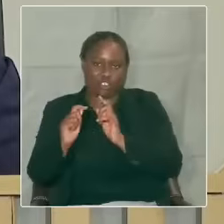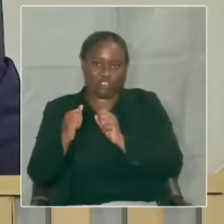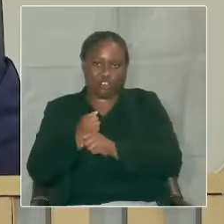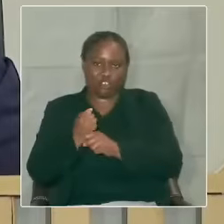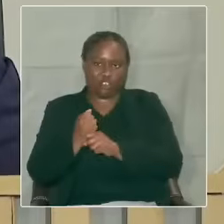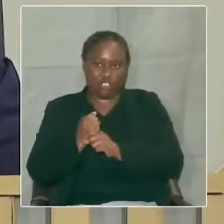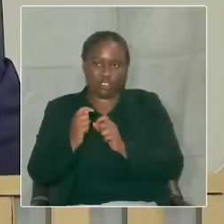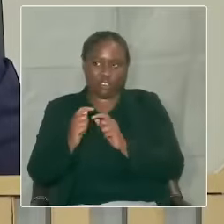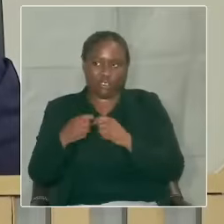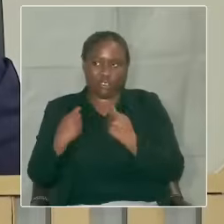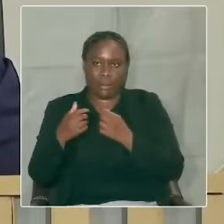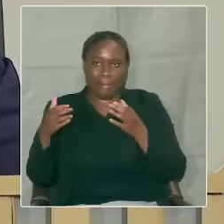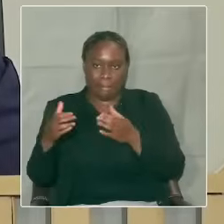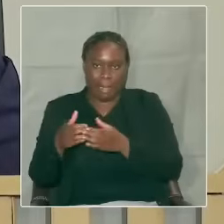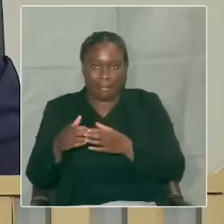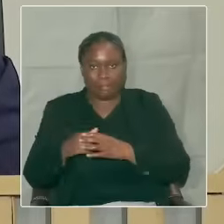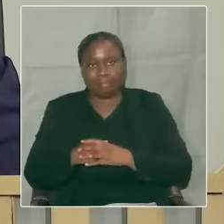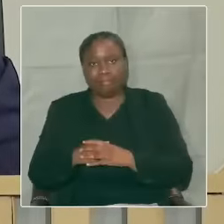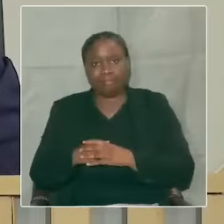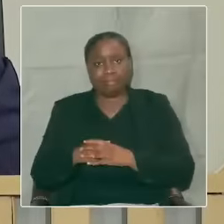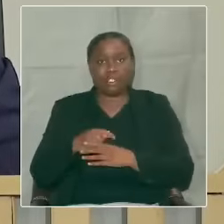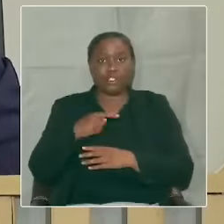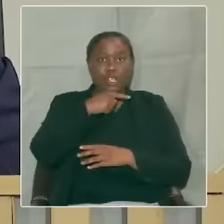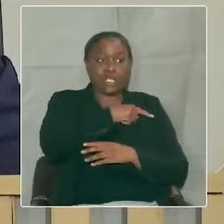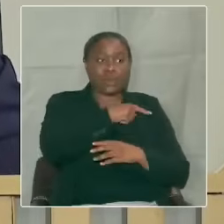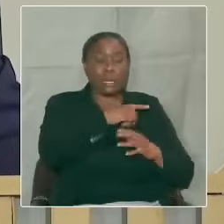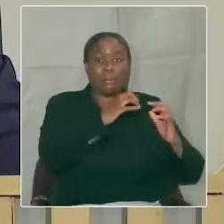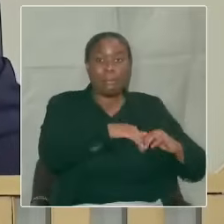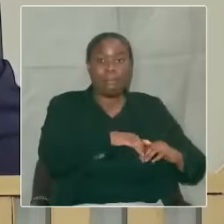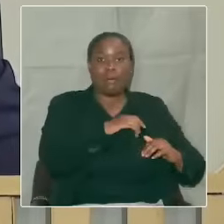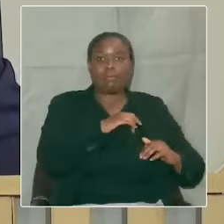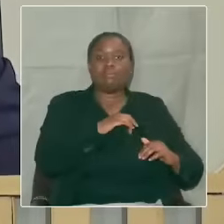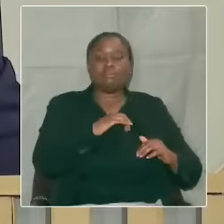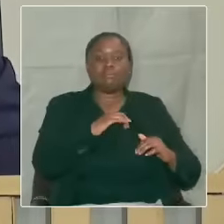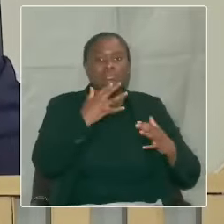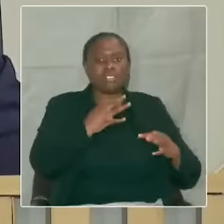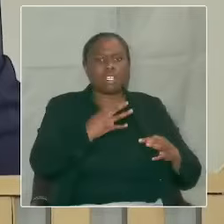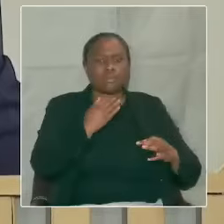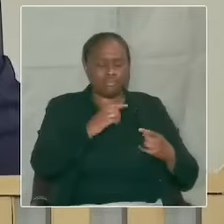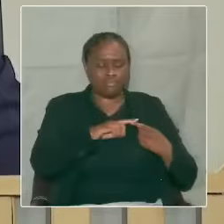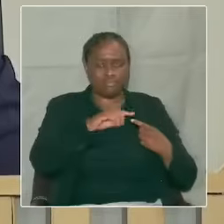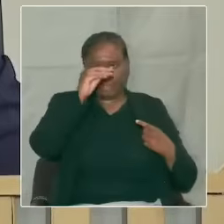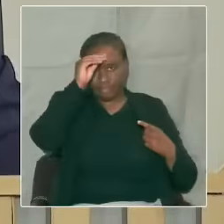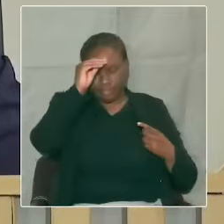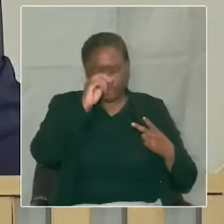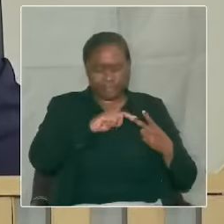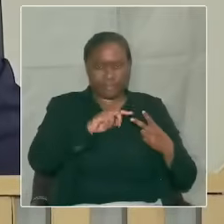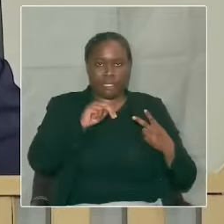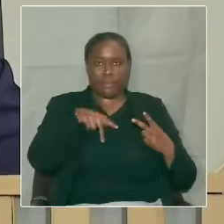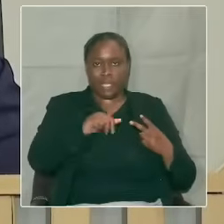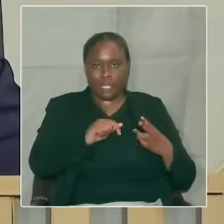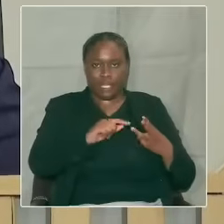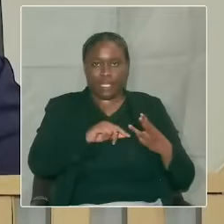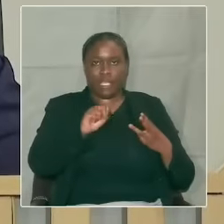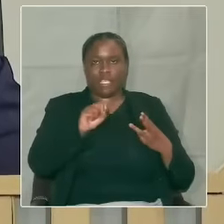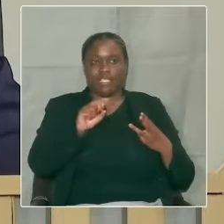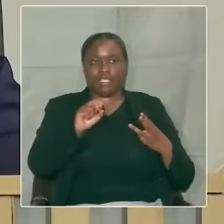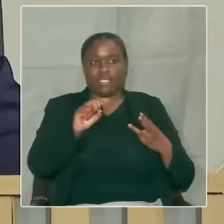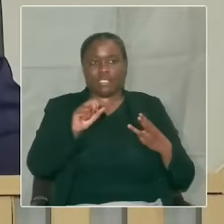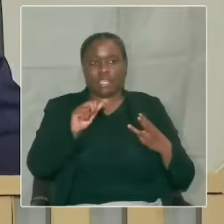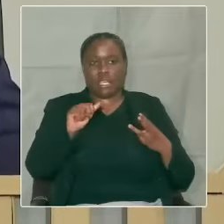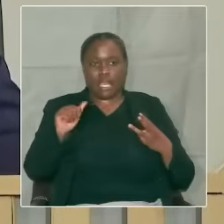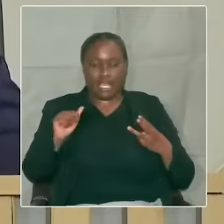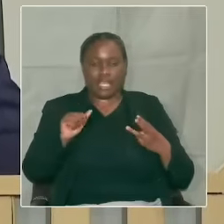was disbanded in consultation with the directors, generals, or commissioners of SAPS, NPA, SSA, and